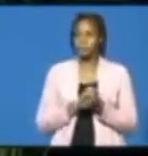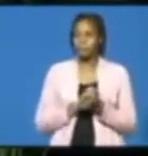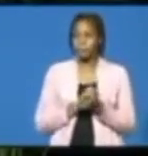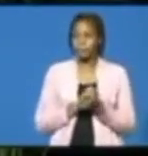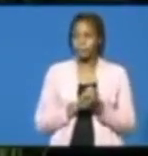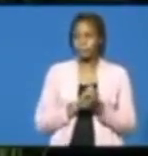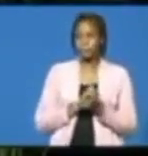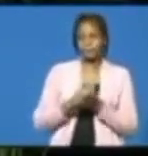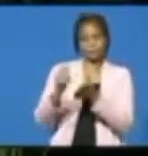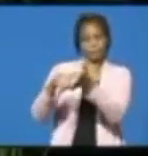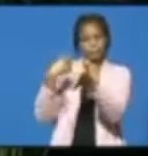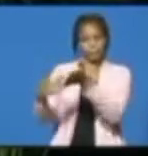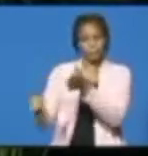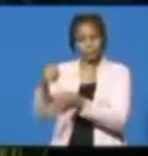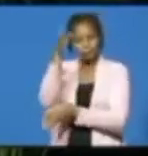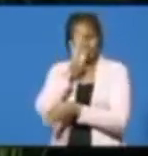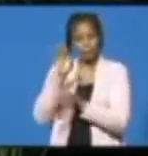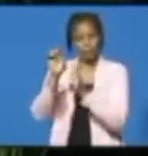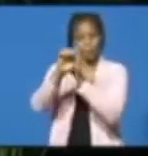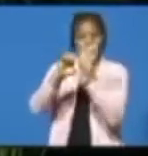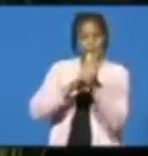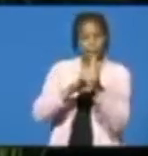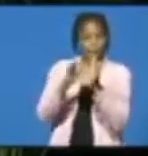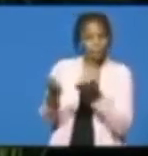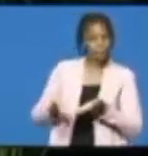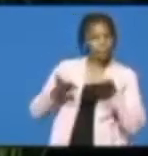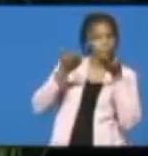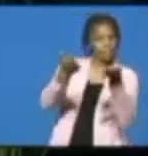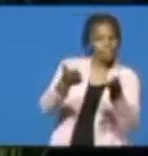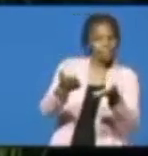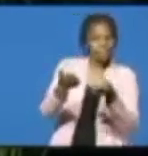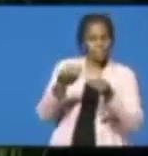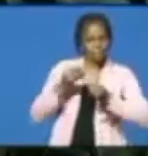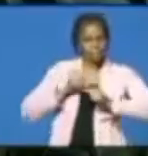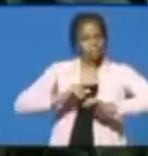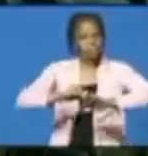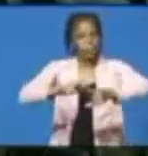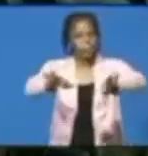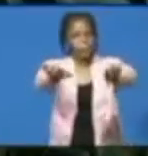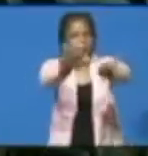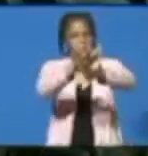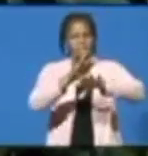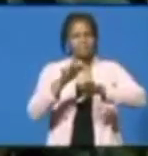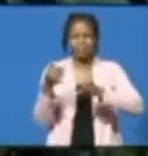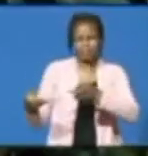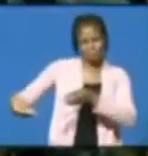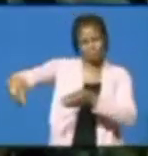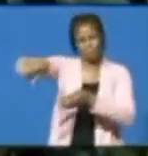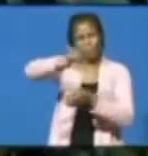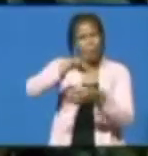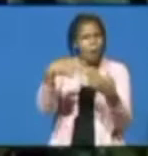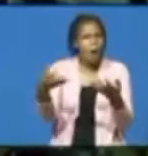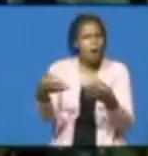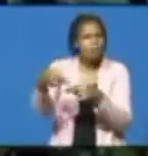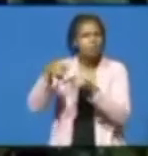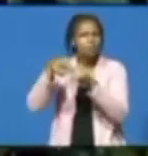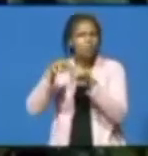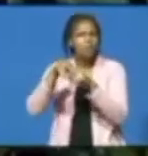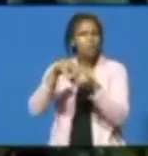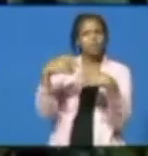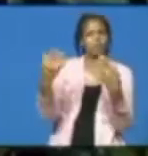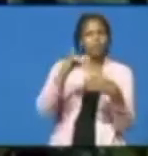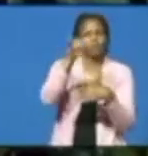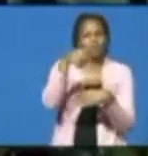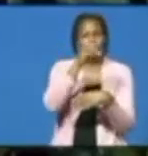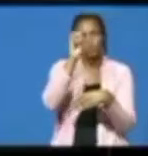God's commandments is presented and is circulating, put a little salt of